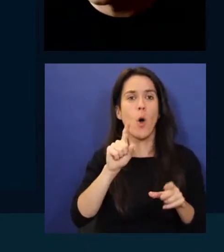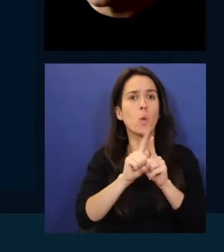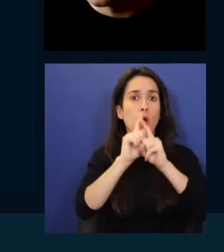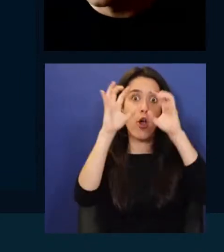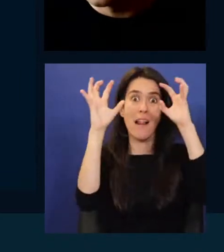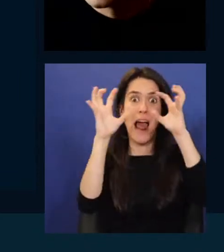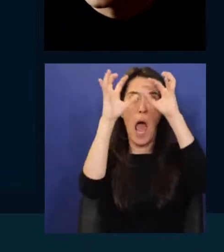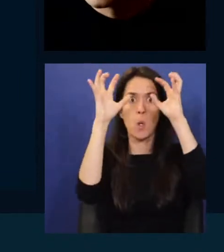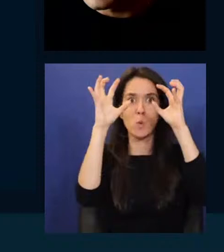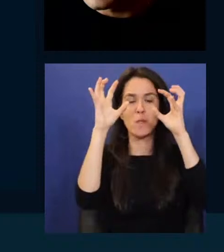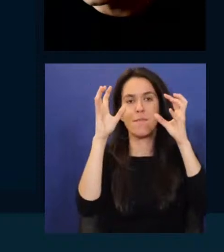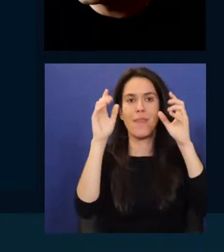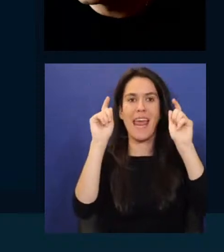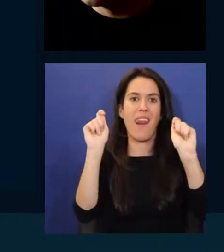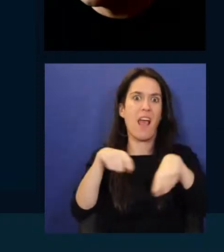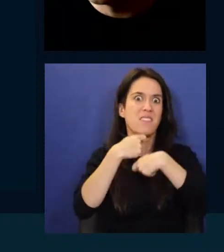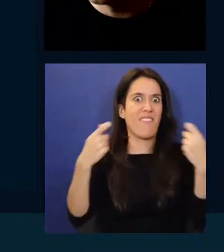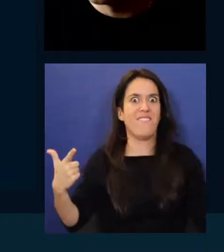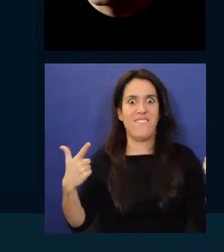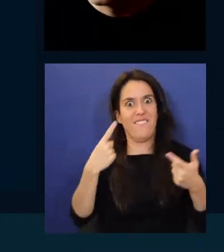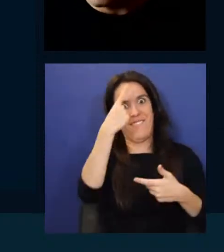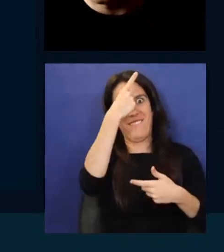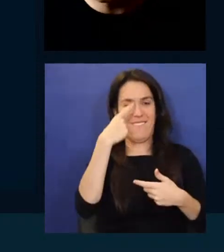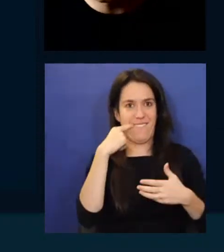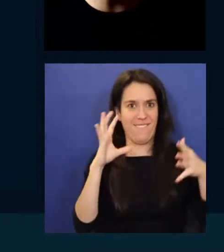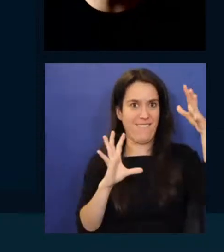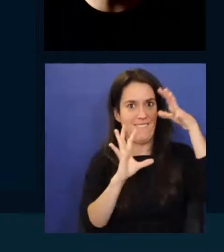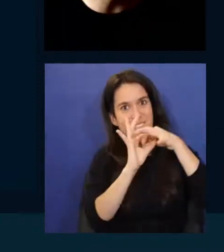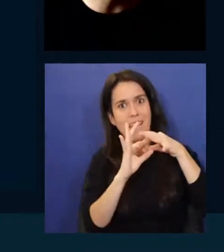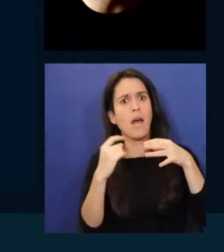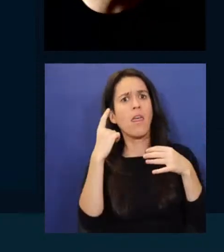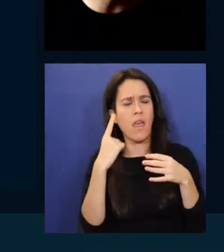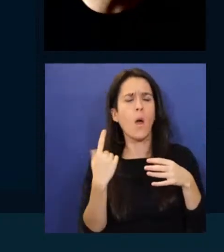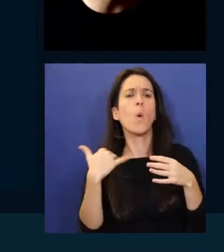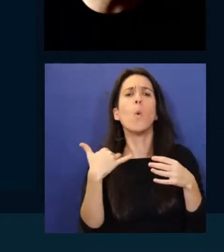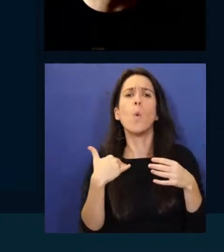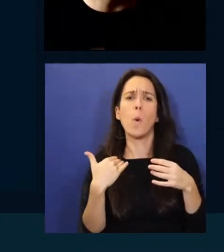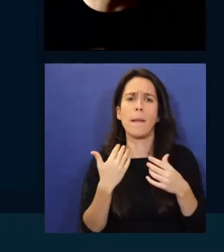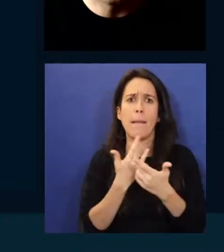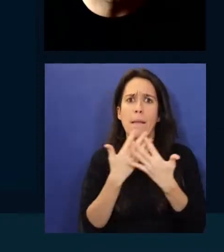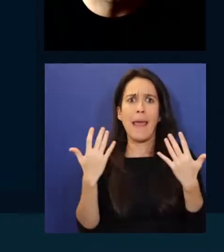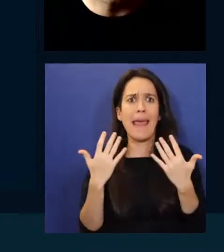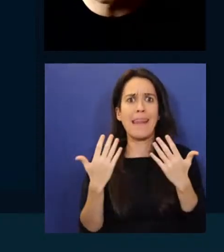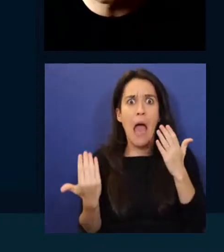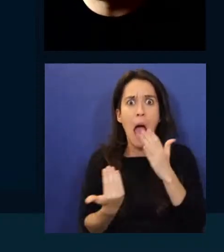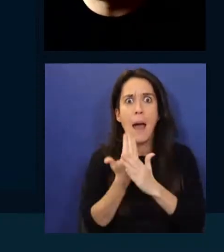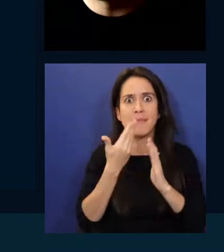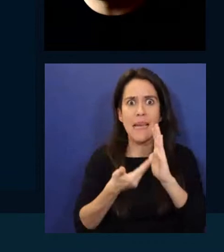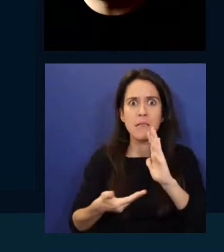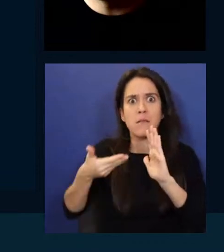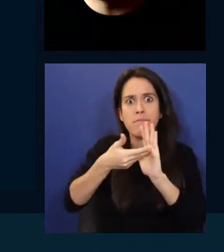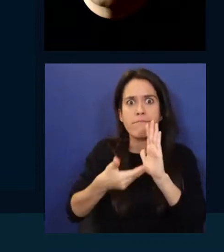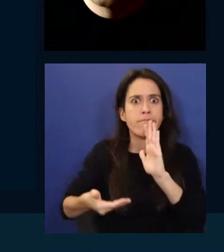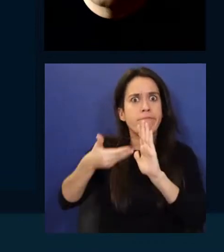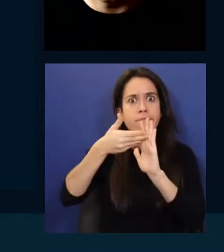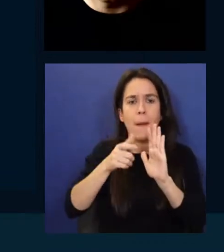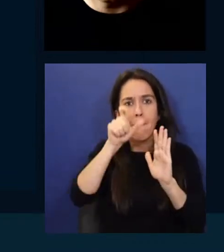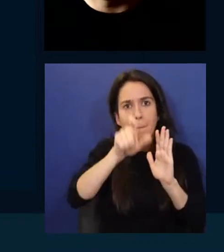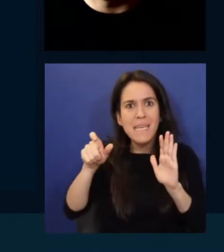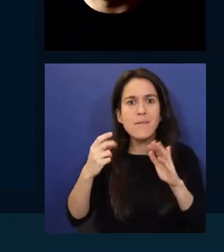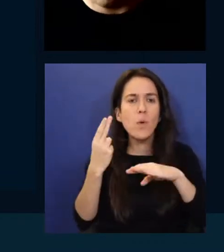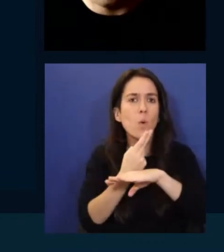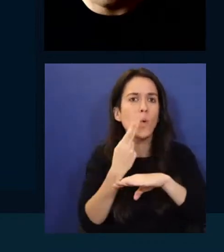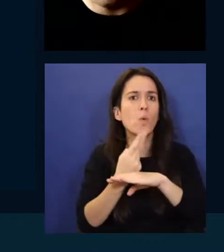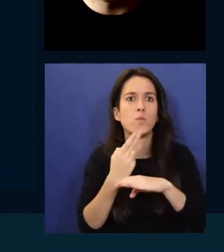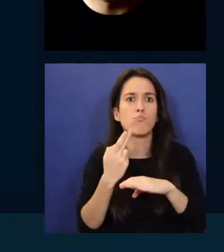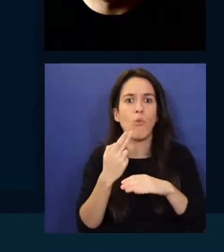cloud that has anything close to it today. And we're seeing a significant amount of, again, uptake from customers who've used our operational